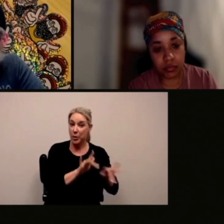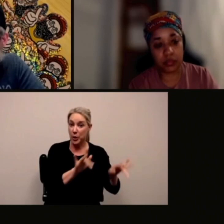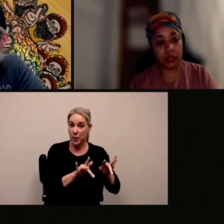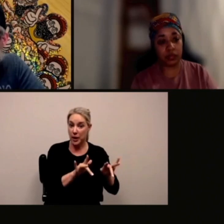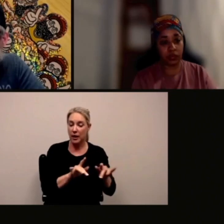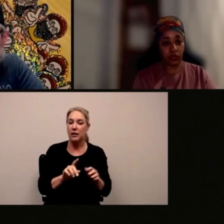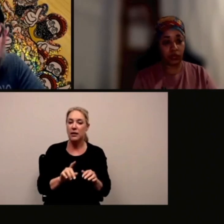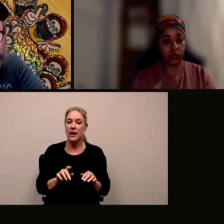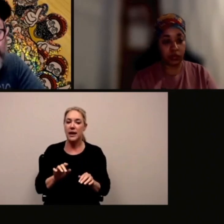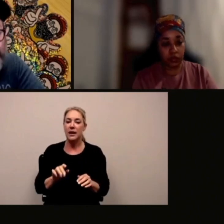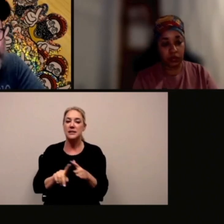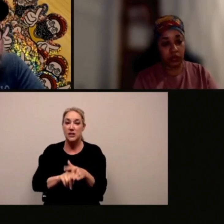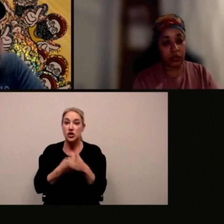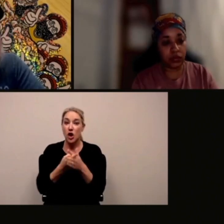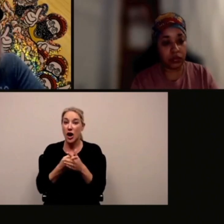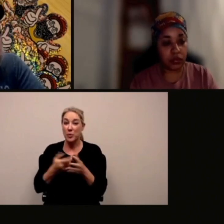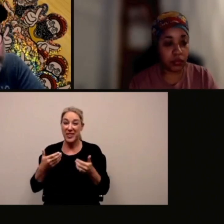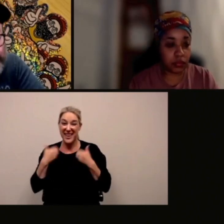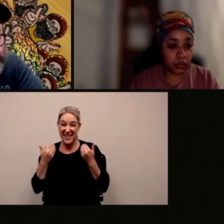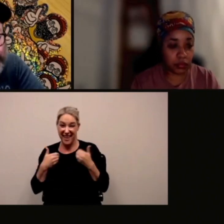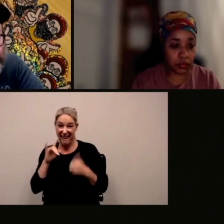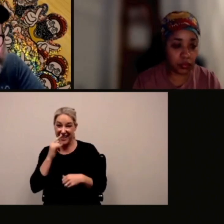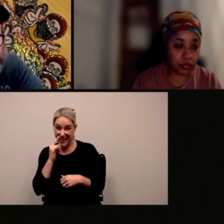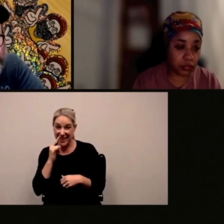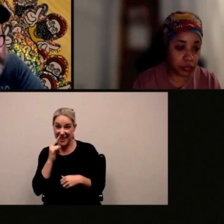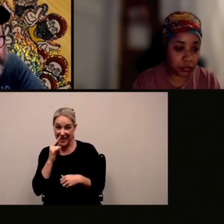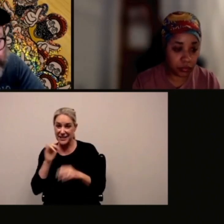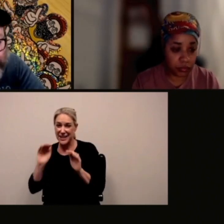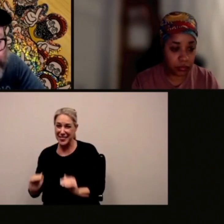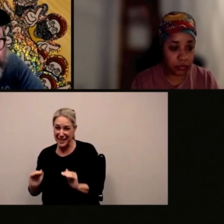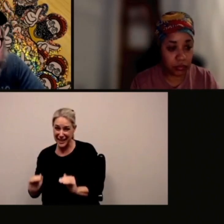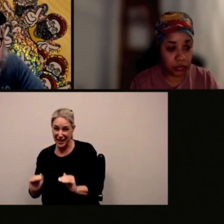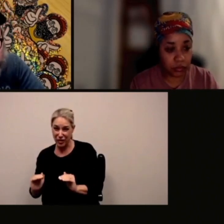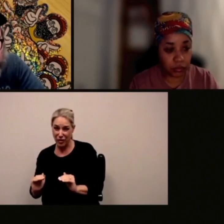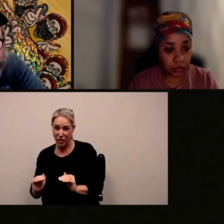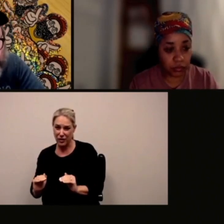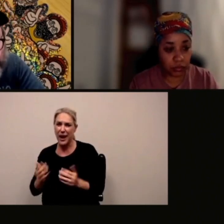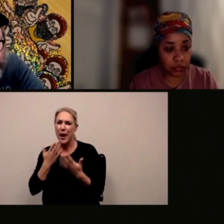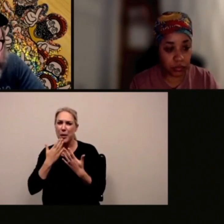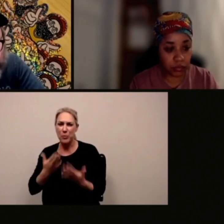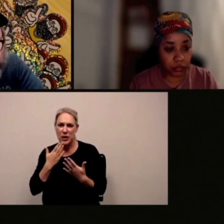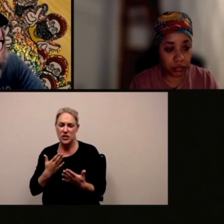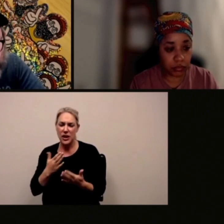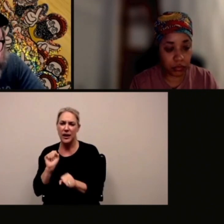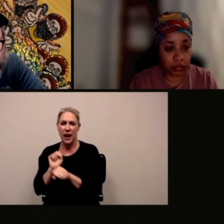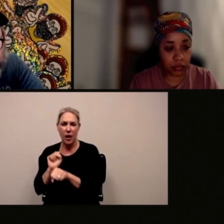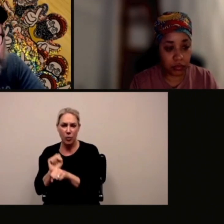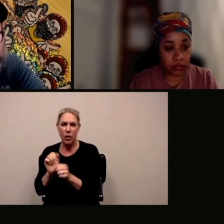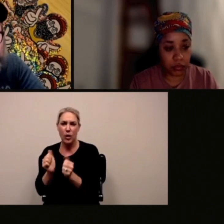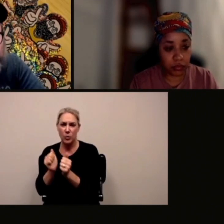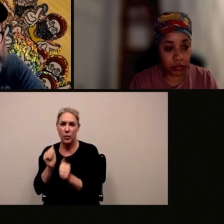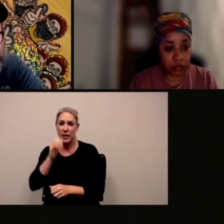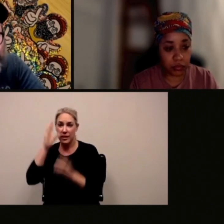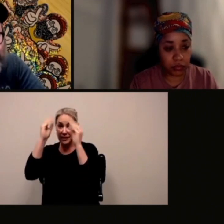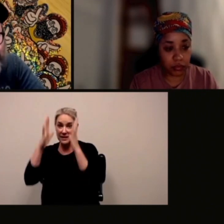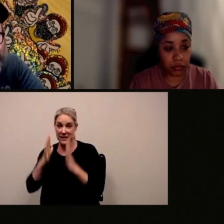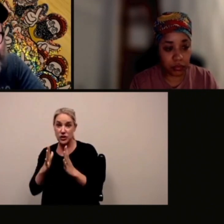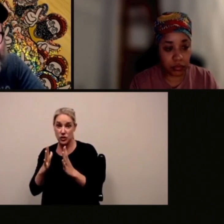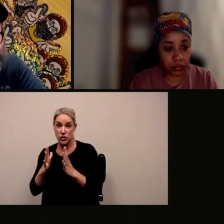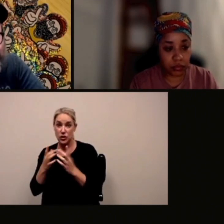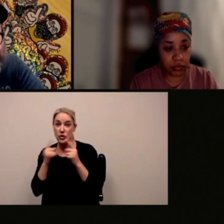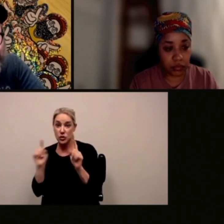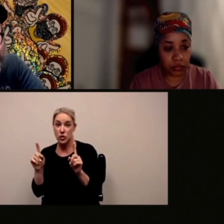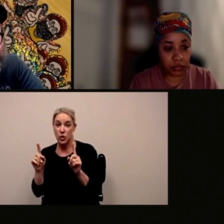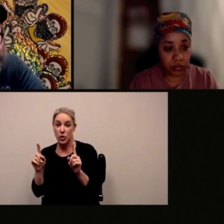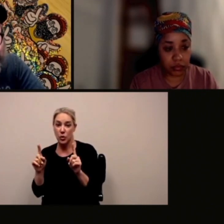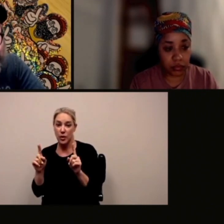our itty bitties. So something I really appreciate, and I've worked with teachers to do, is to take those blocks off the screen